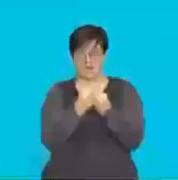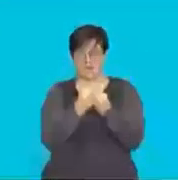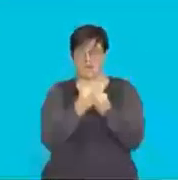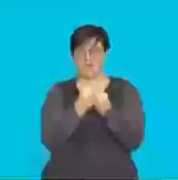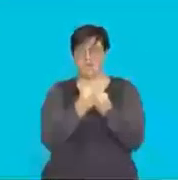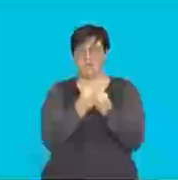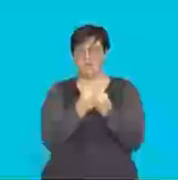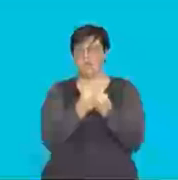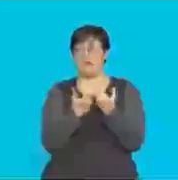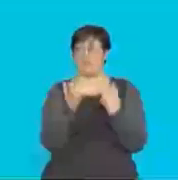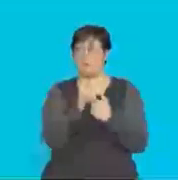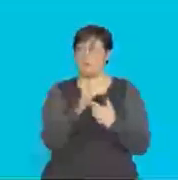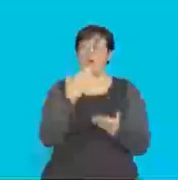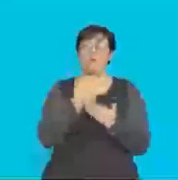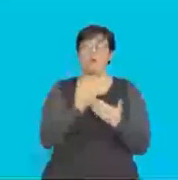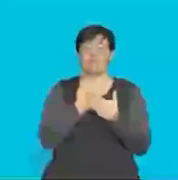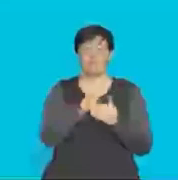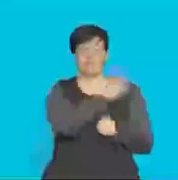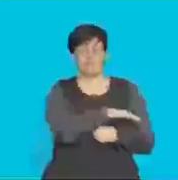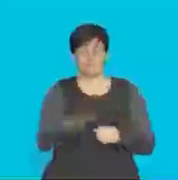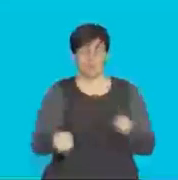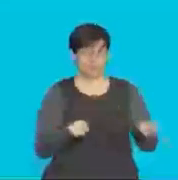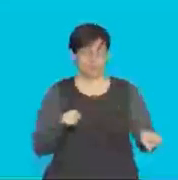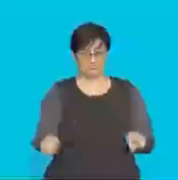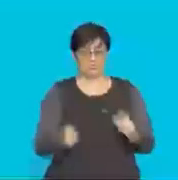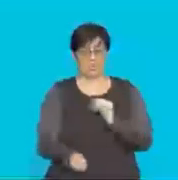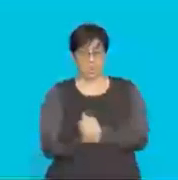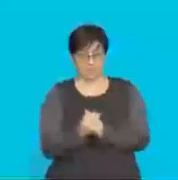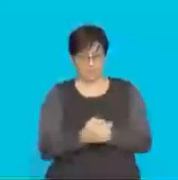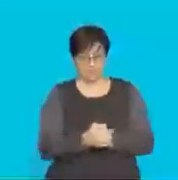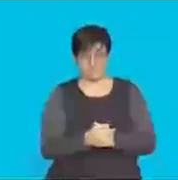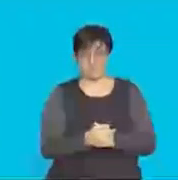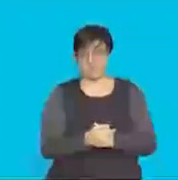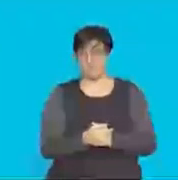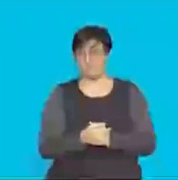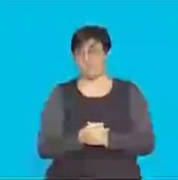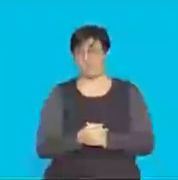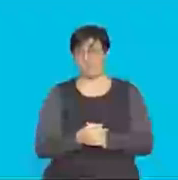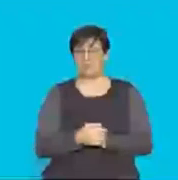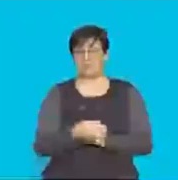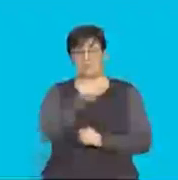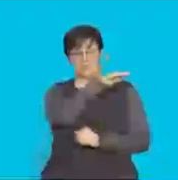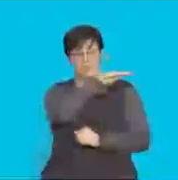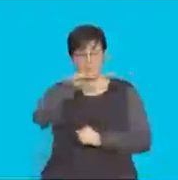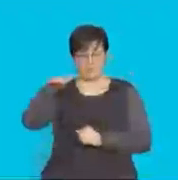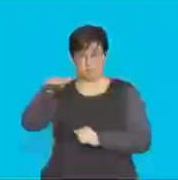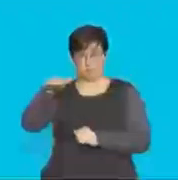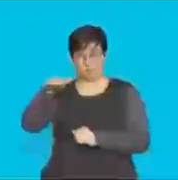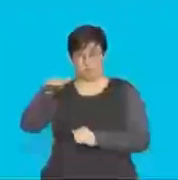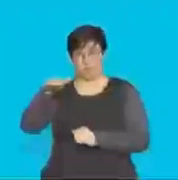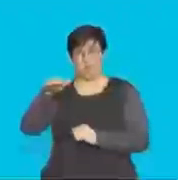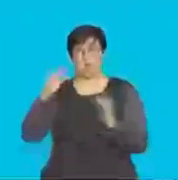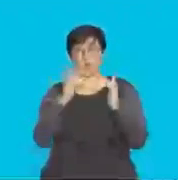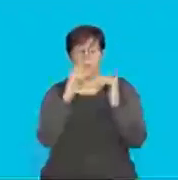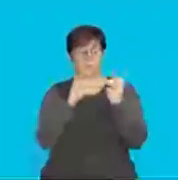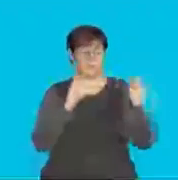together that projects down indicates the possible offsprings that are produced. This line that's horizontal and